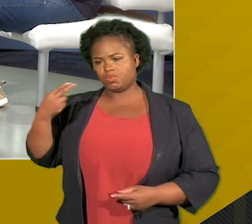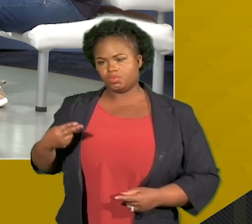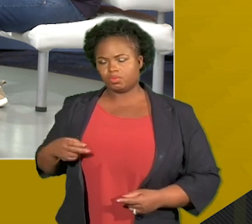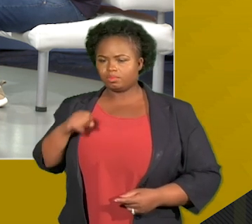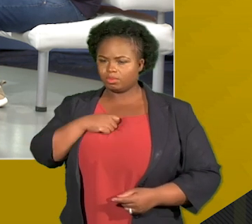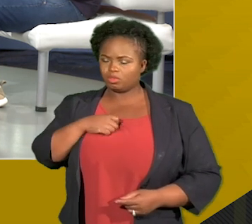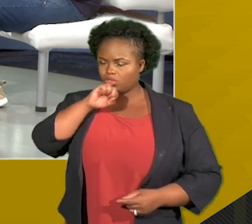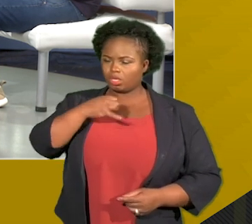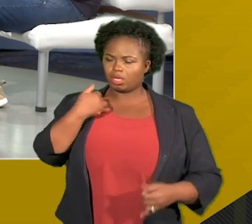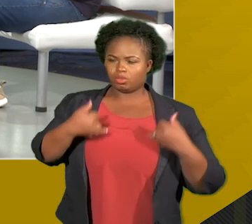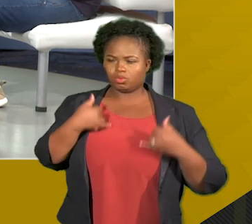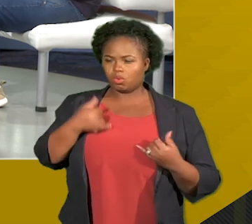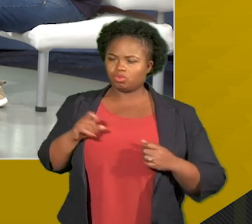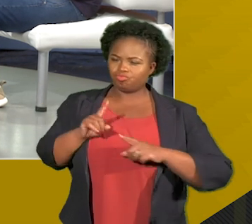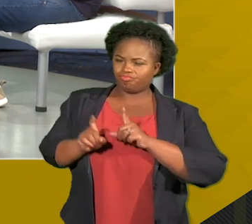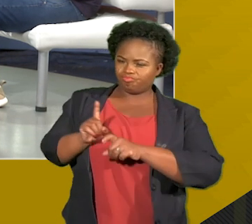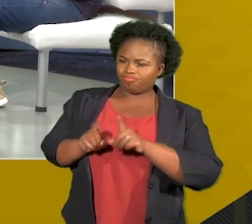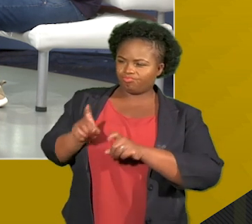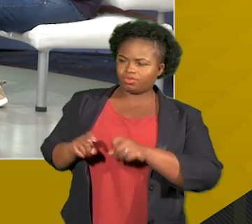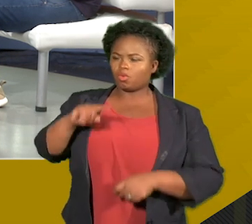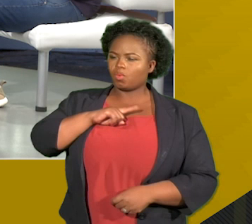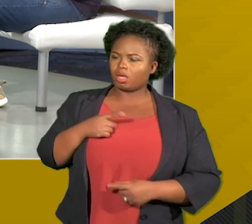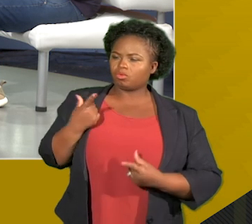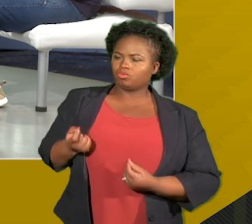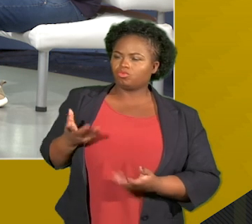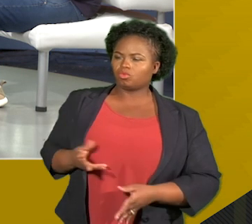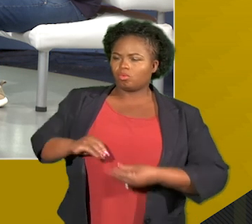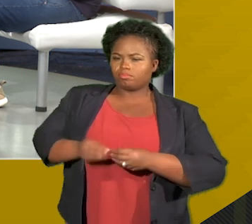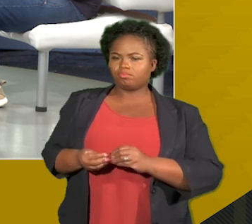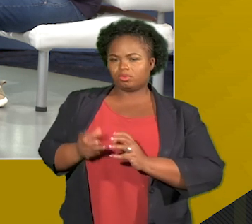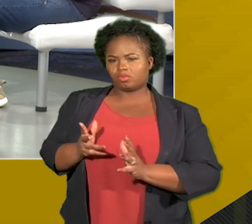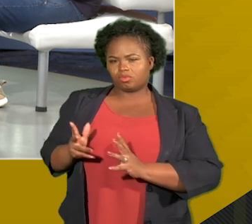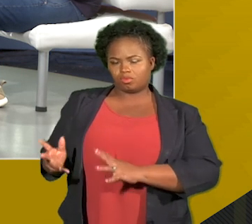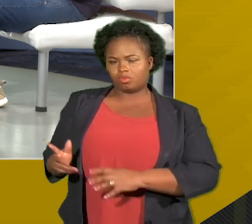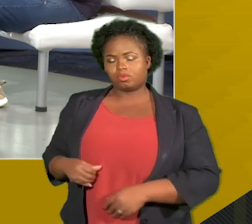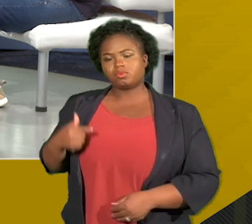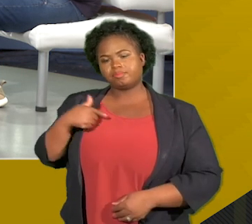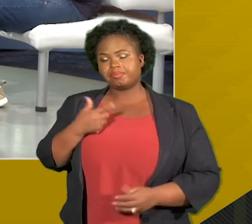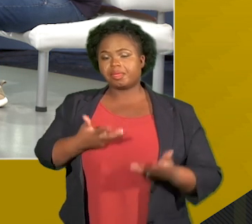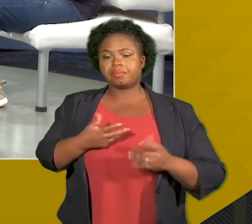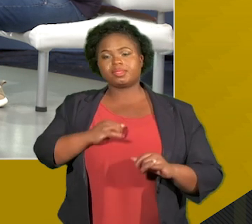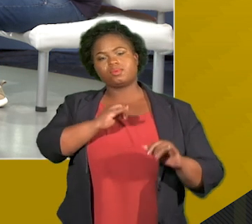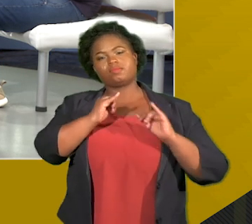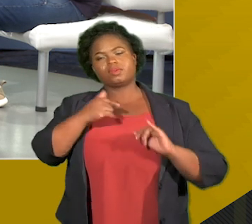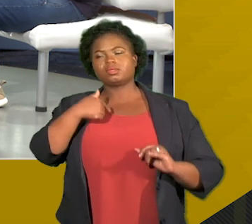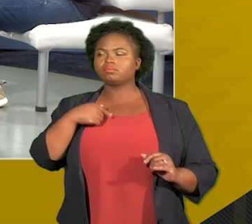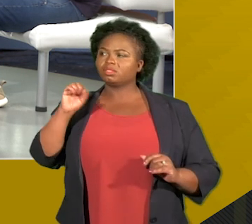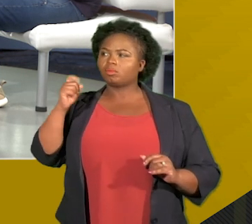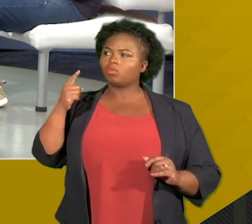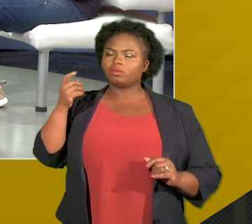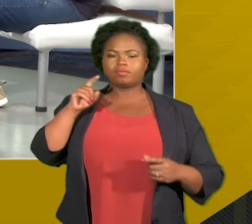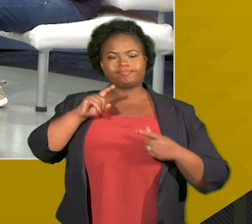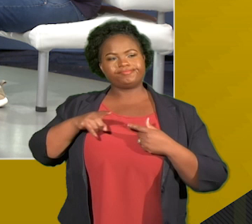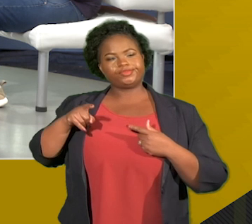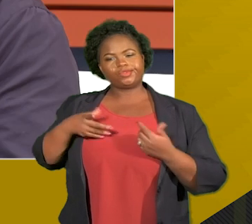interrogating people's process, you know, in their art making. So I would maybe perhaps be invited by an artist for